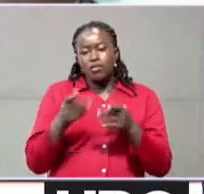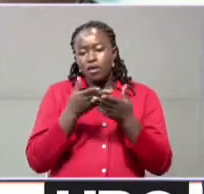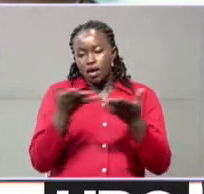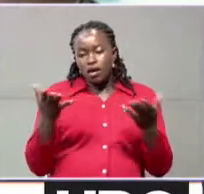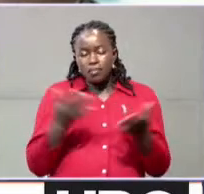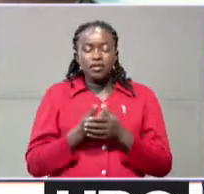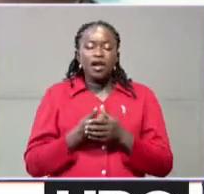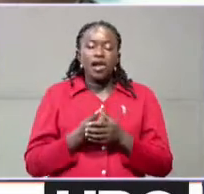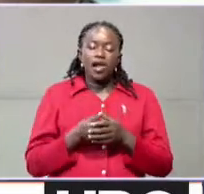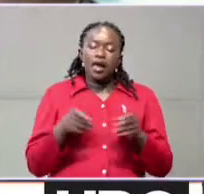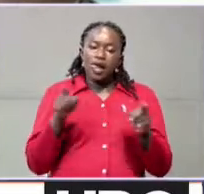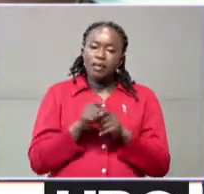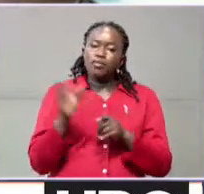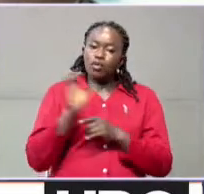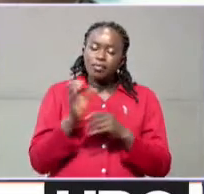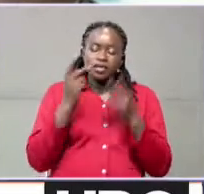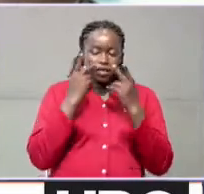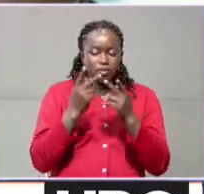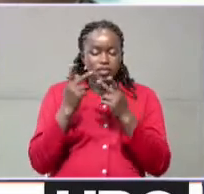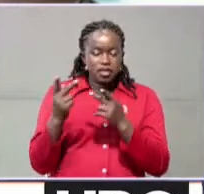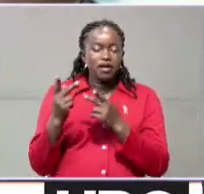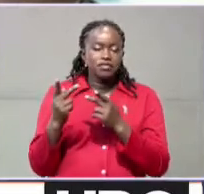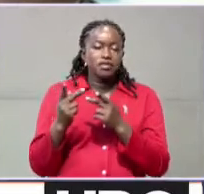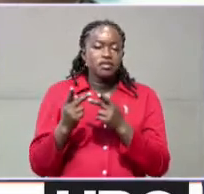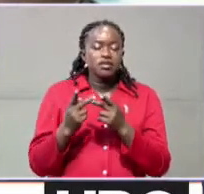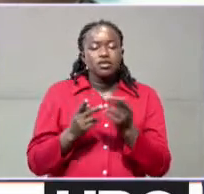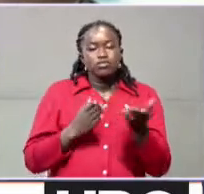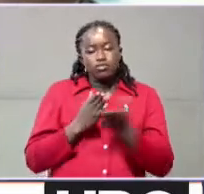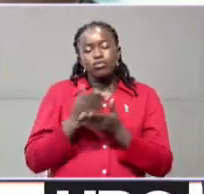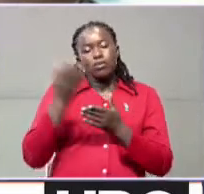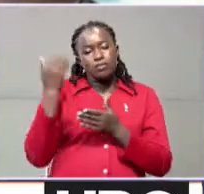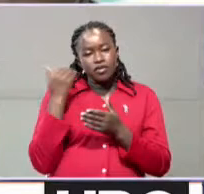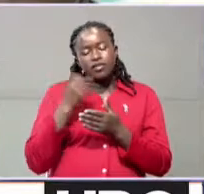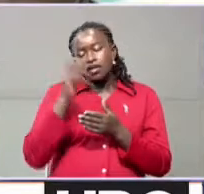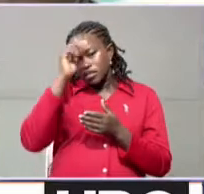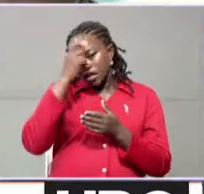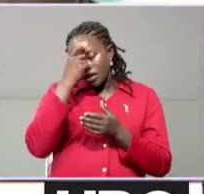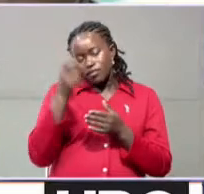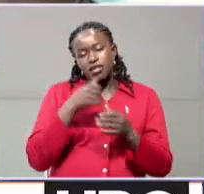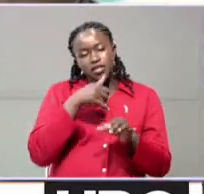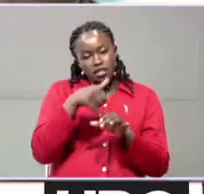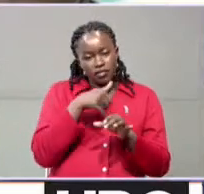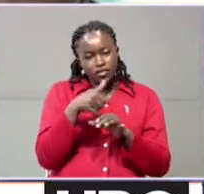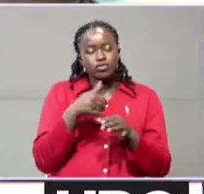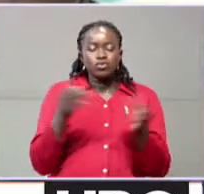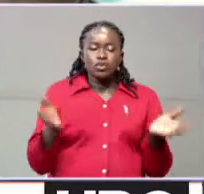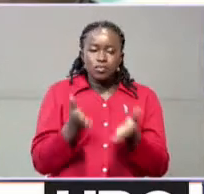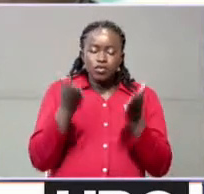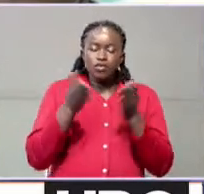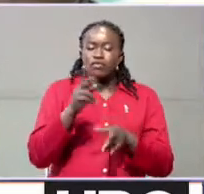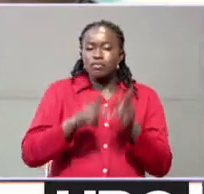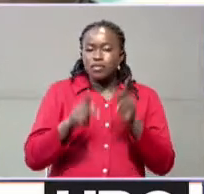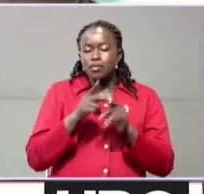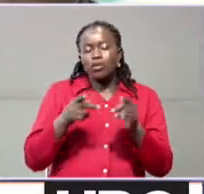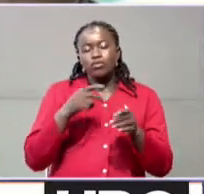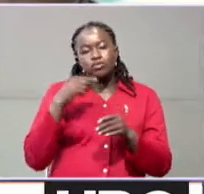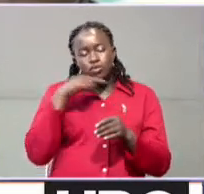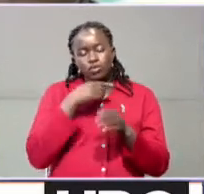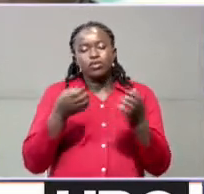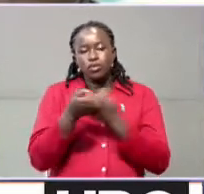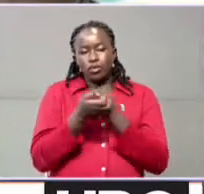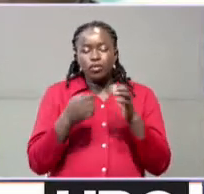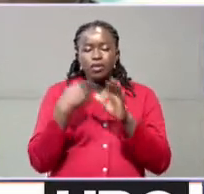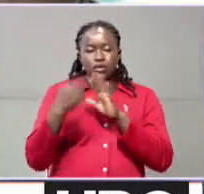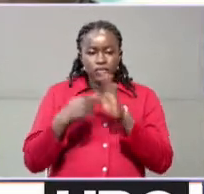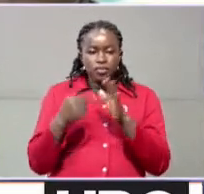the committee observed the date though there were previous government interventions to improve citizen socio-economic conditions the